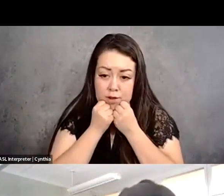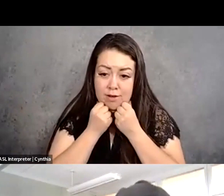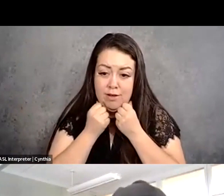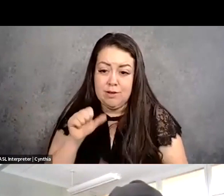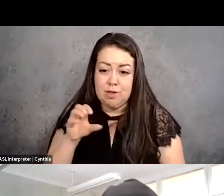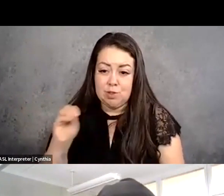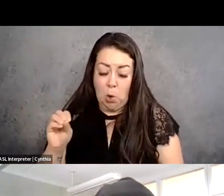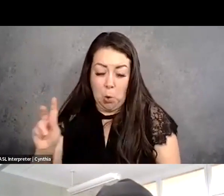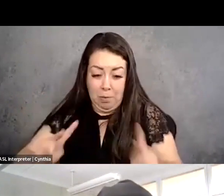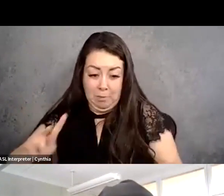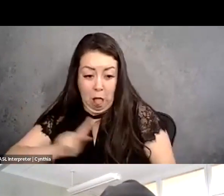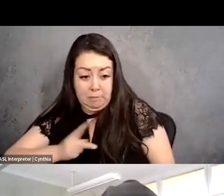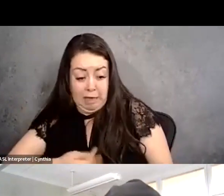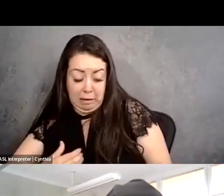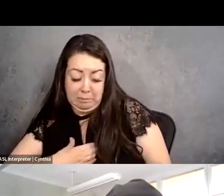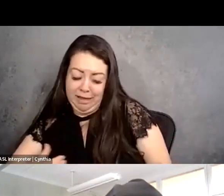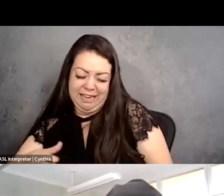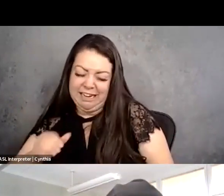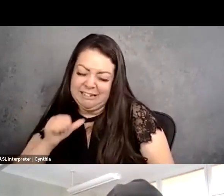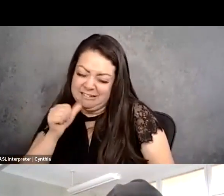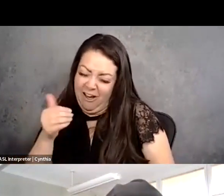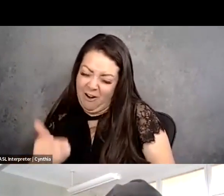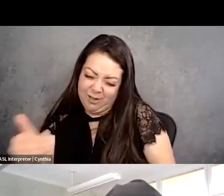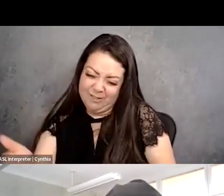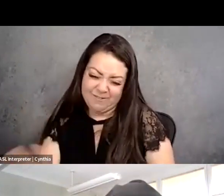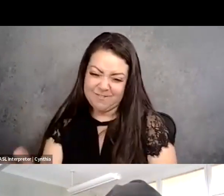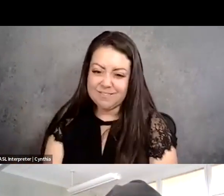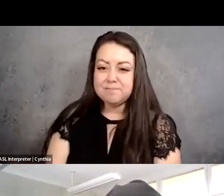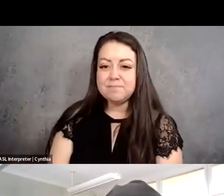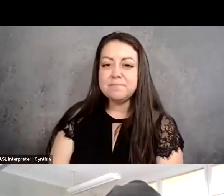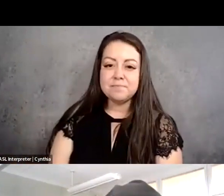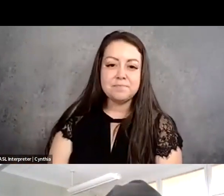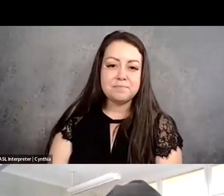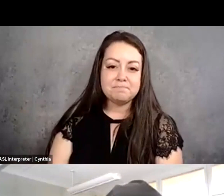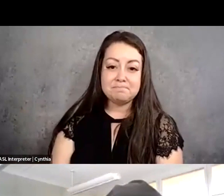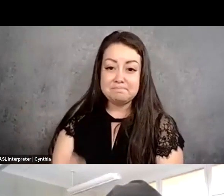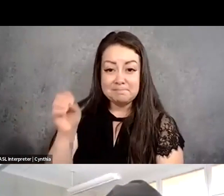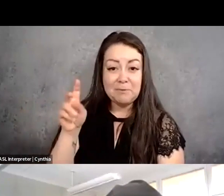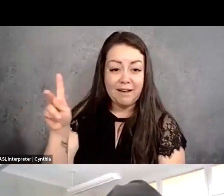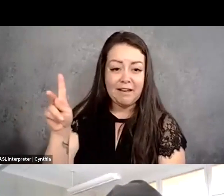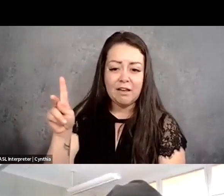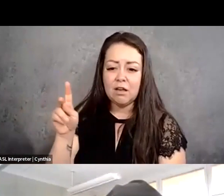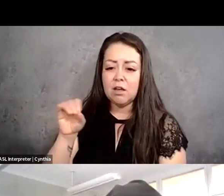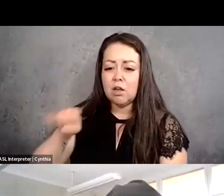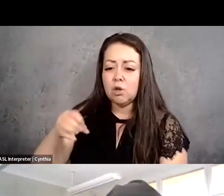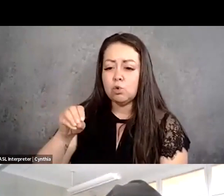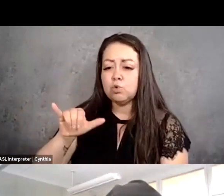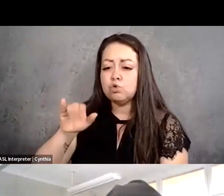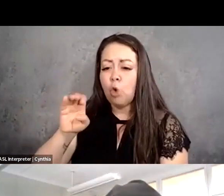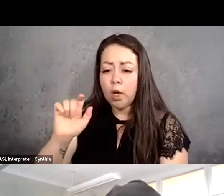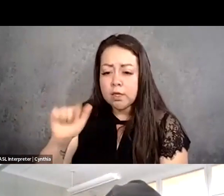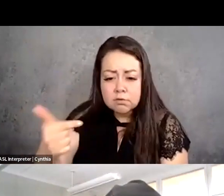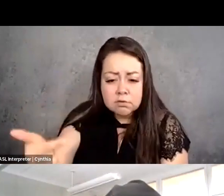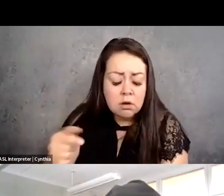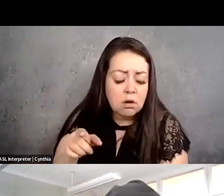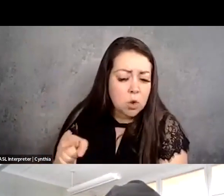upset folks in regards to that. So. Okay. What about you, Joyce? You mentioned